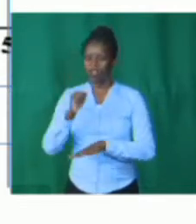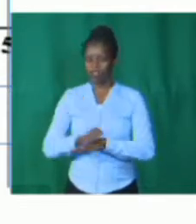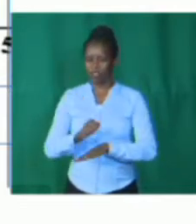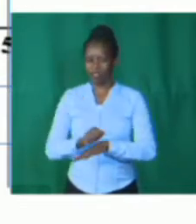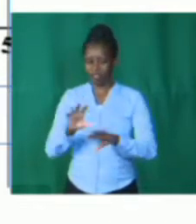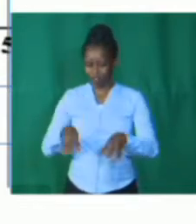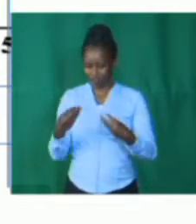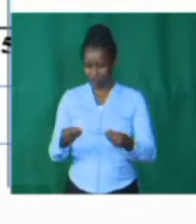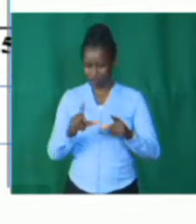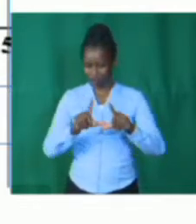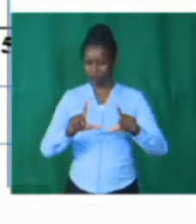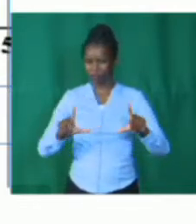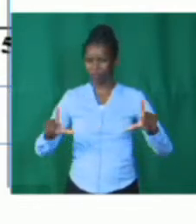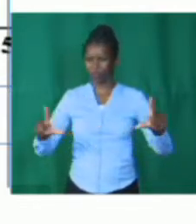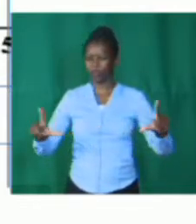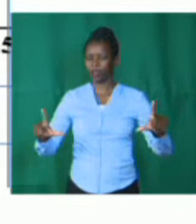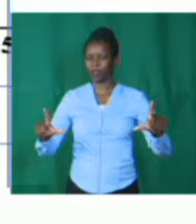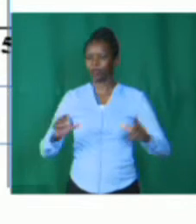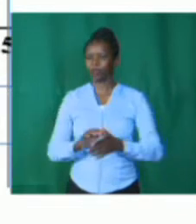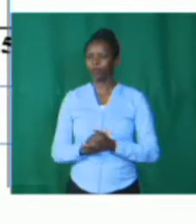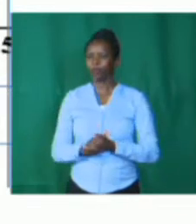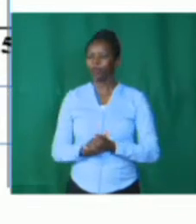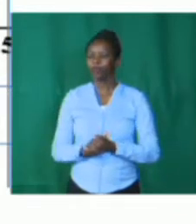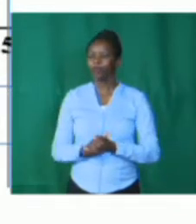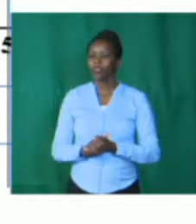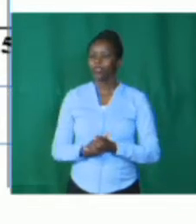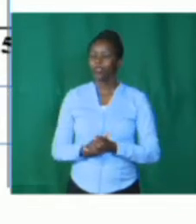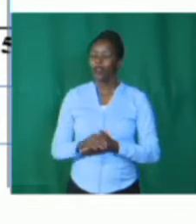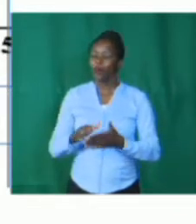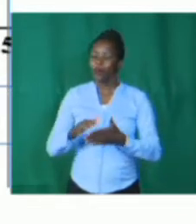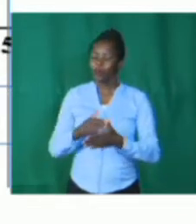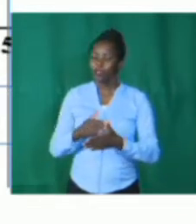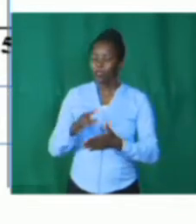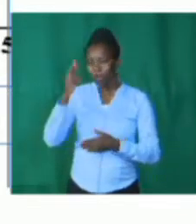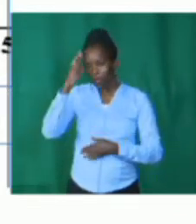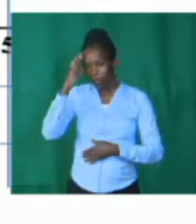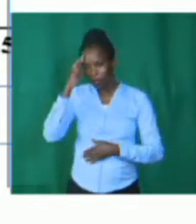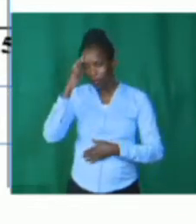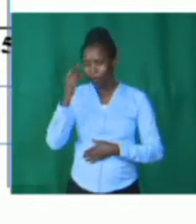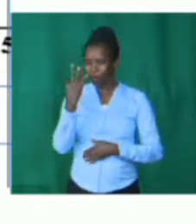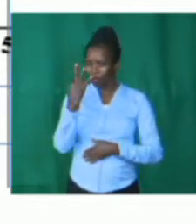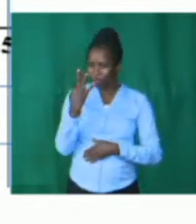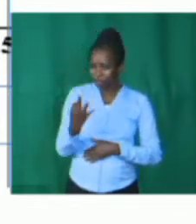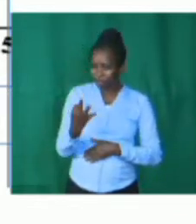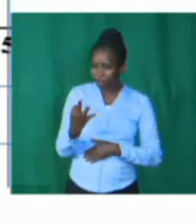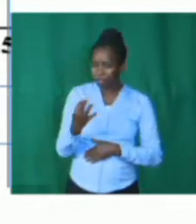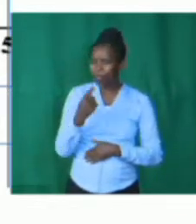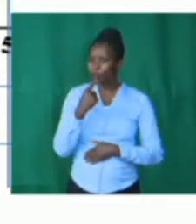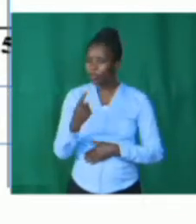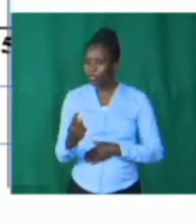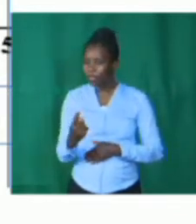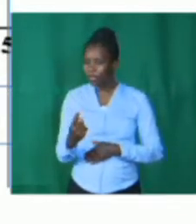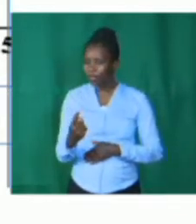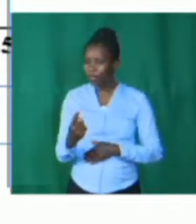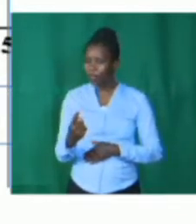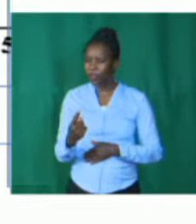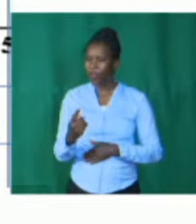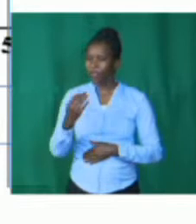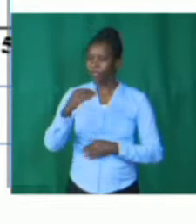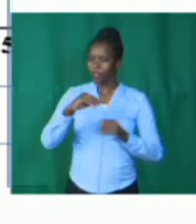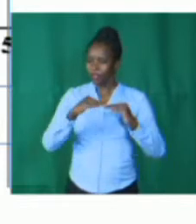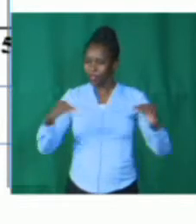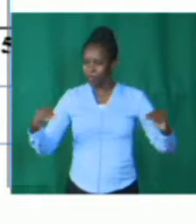already found the length of this line as what? As 3, dear learners. How about this side, the other side? We say the length of that